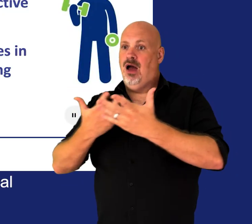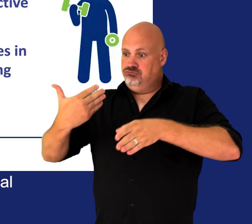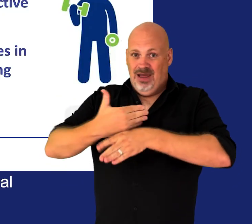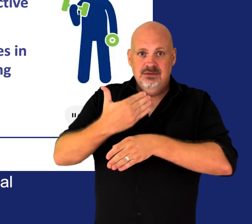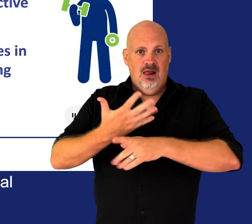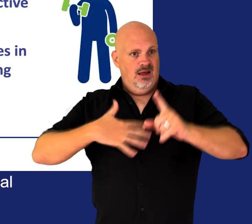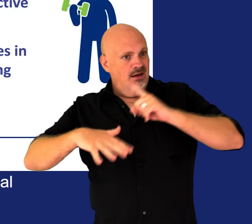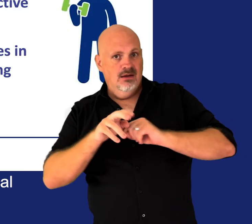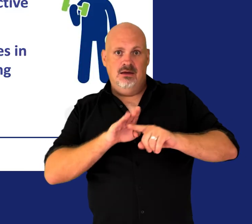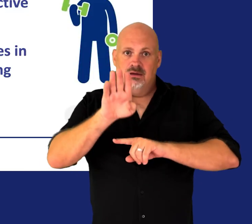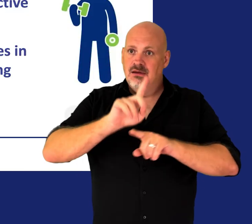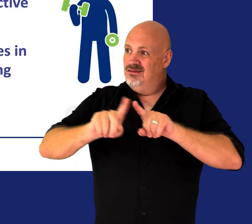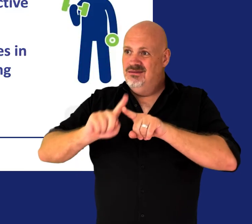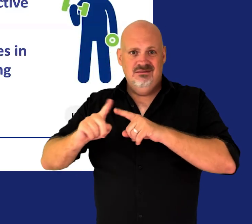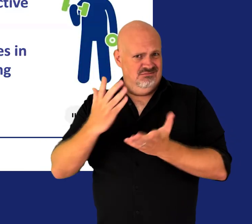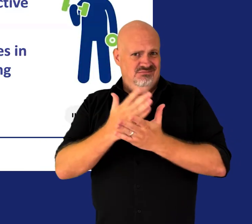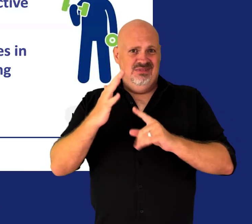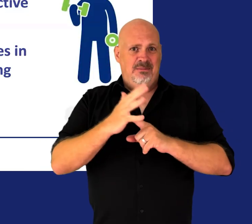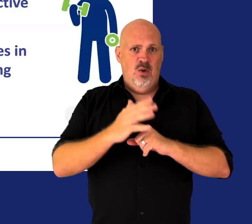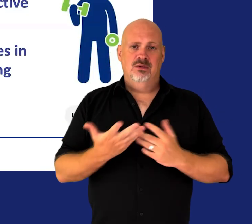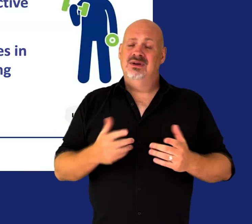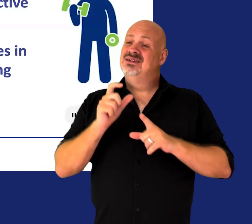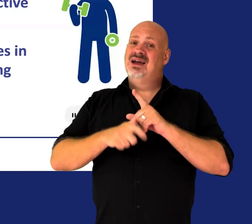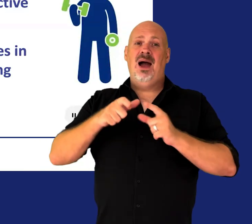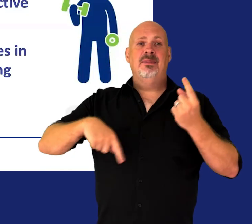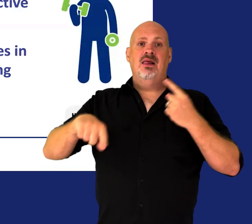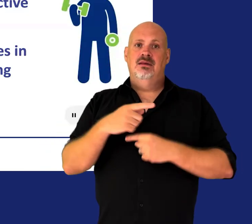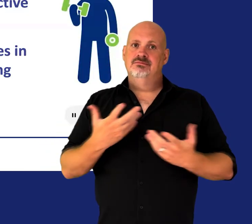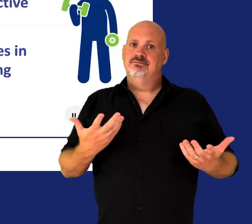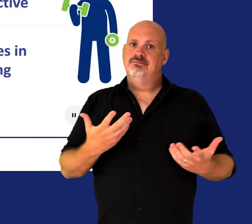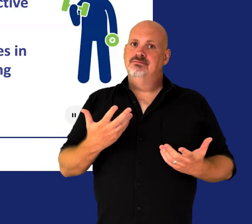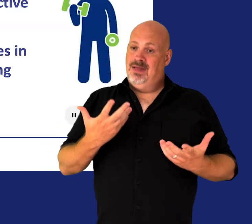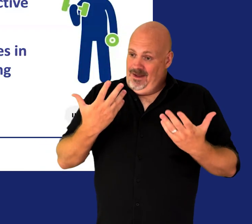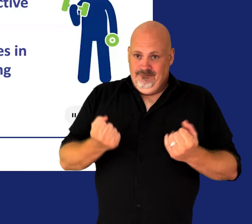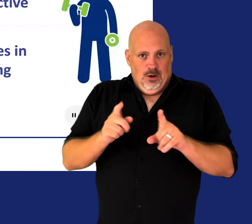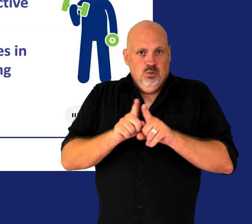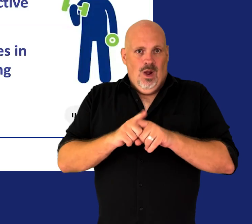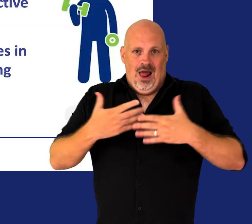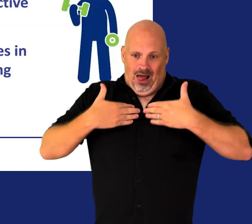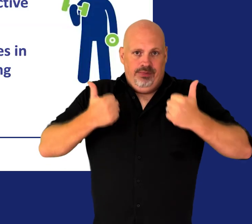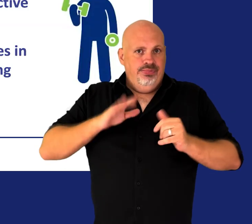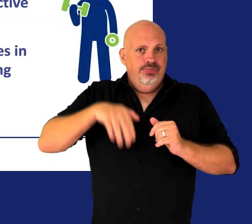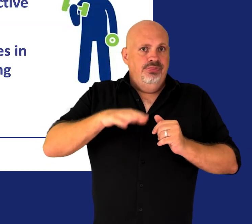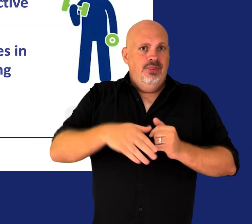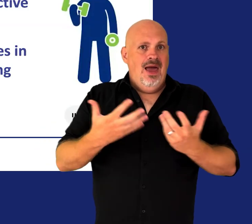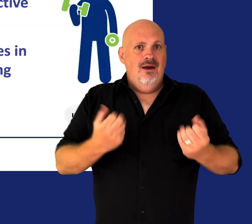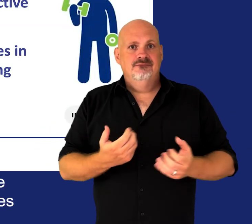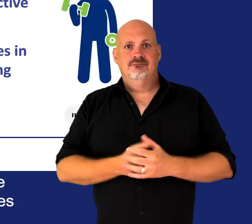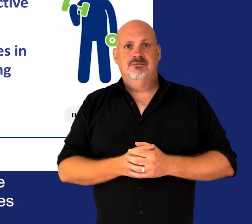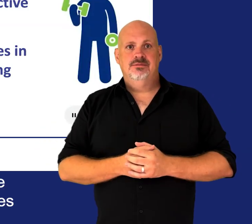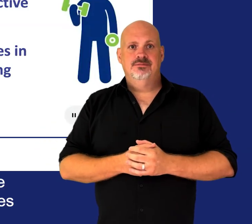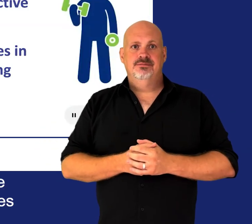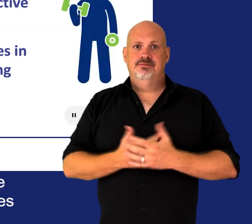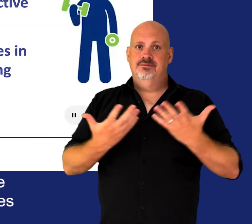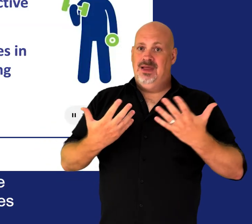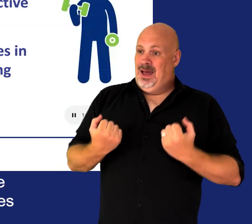and environmental barriers that disabled people experience. Also, experience of fluctuating health conditions,